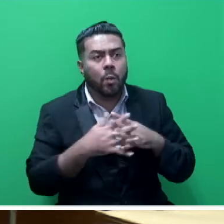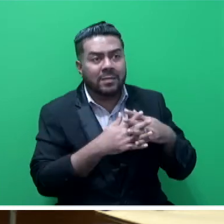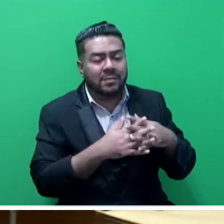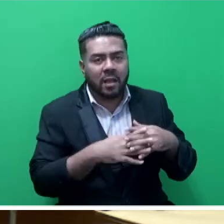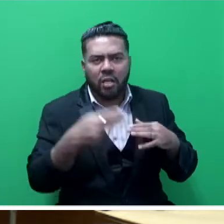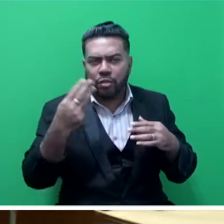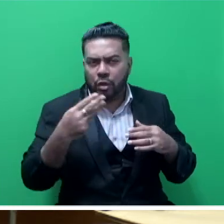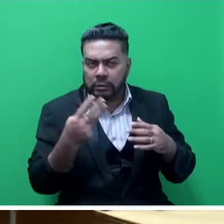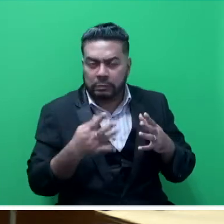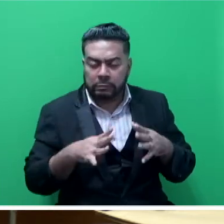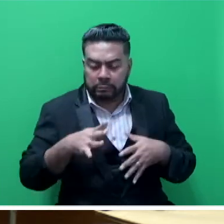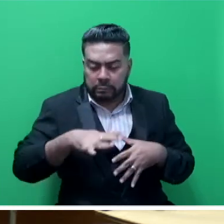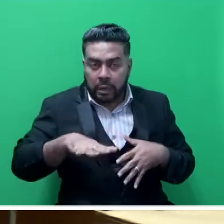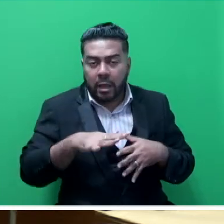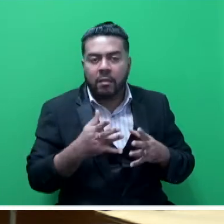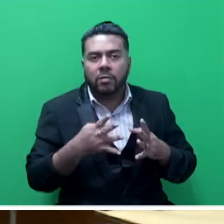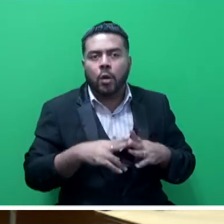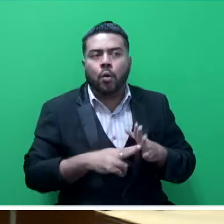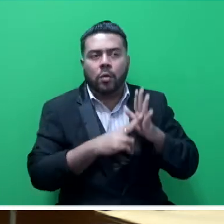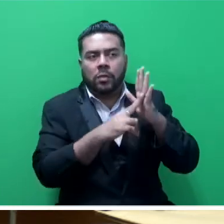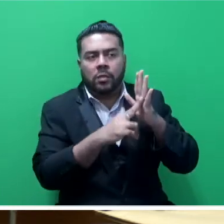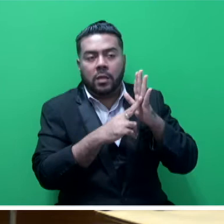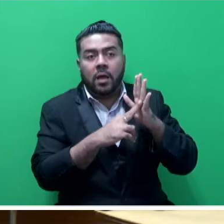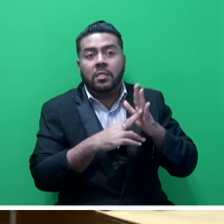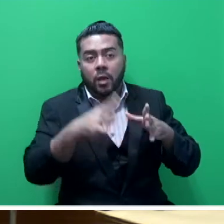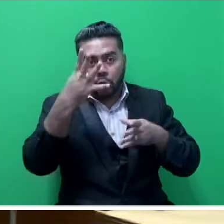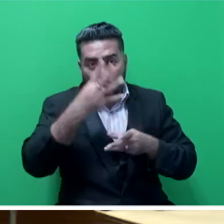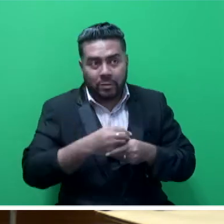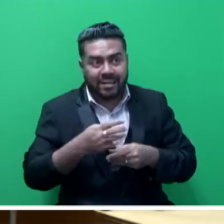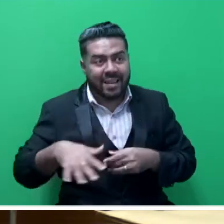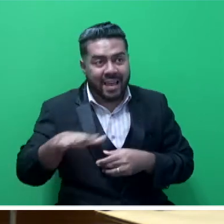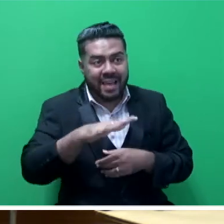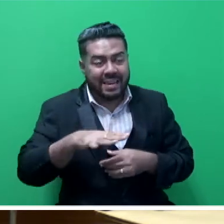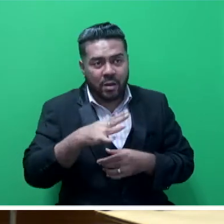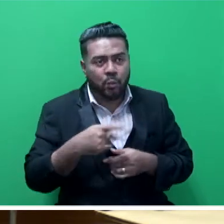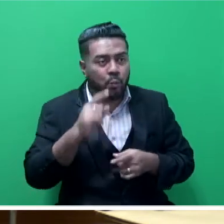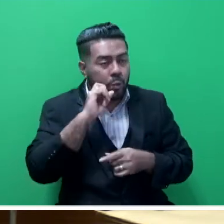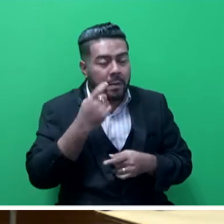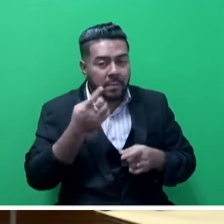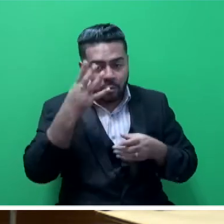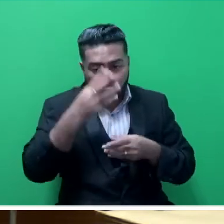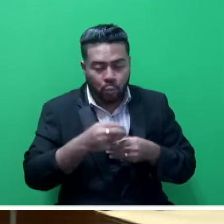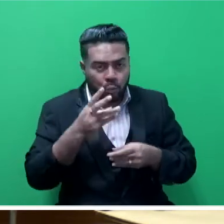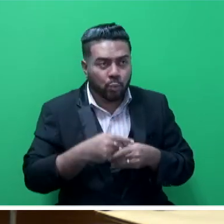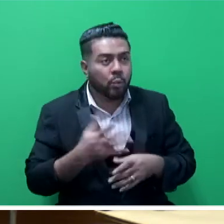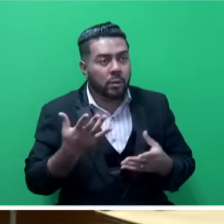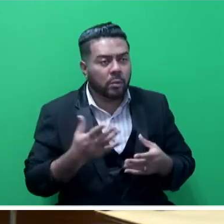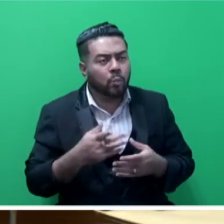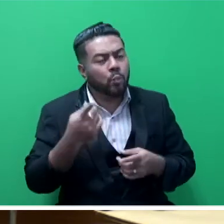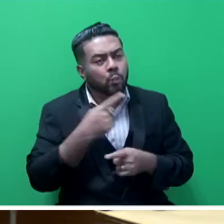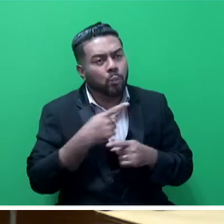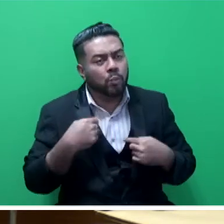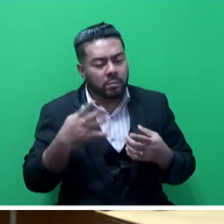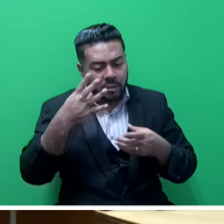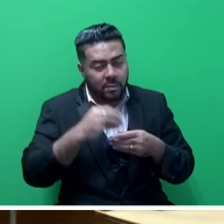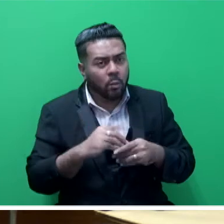in the Northern Division. The total area that we will be, total number of kilometers that we will be